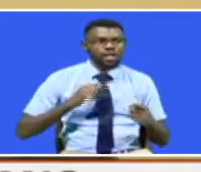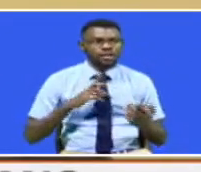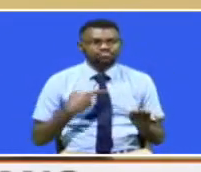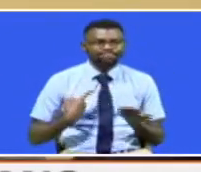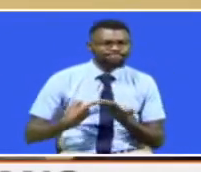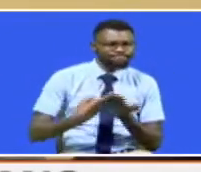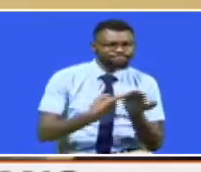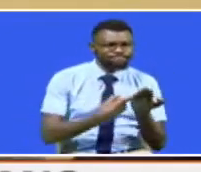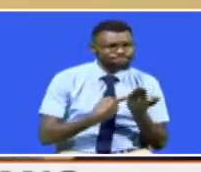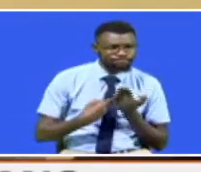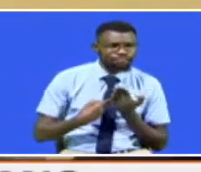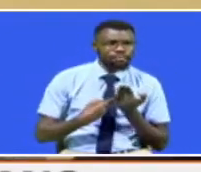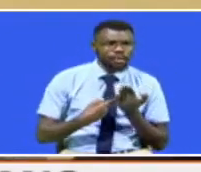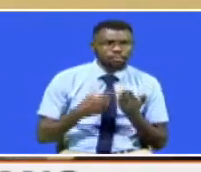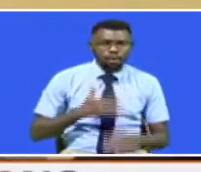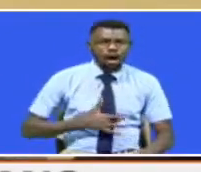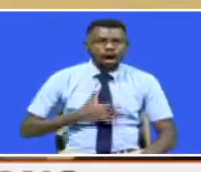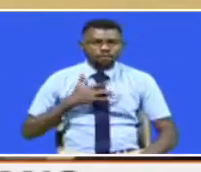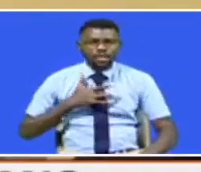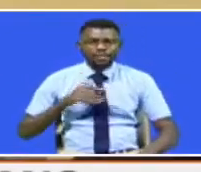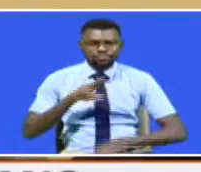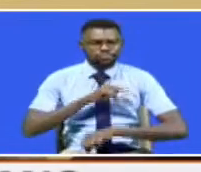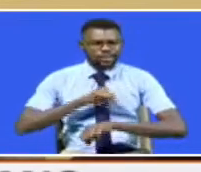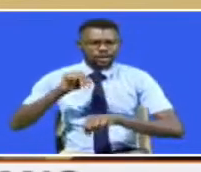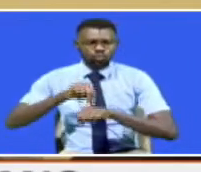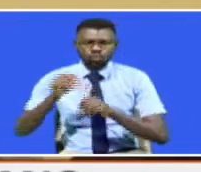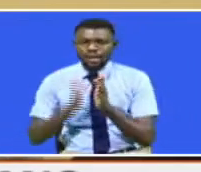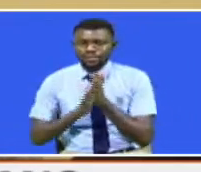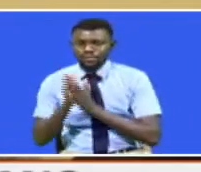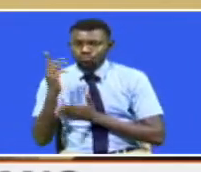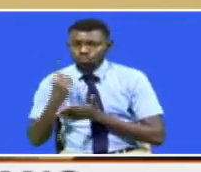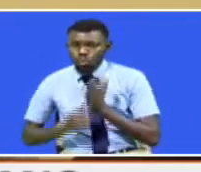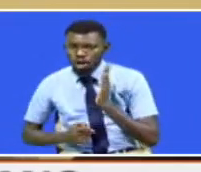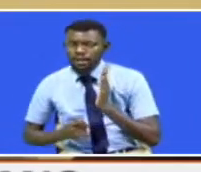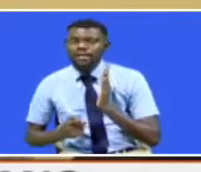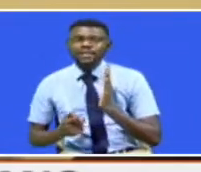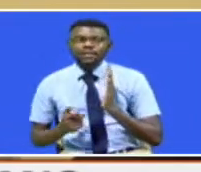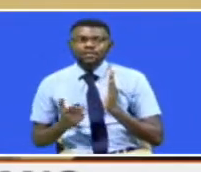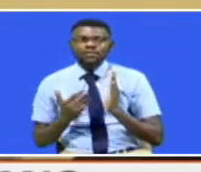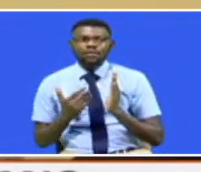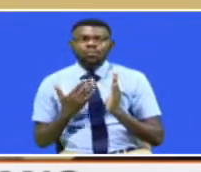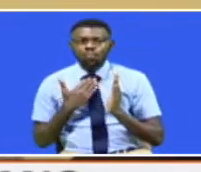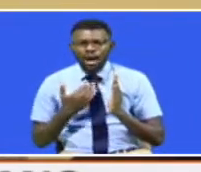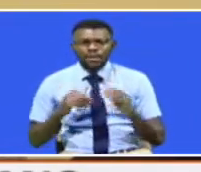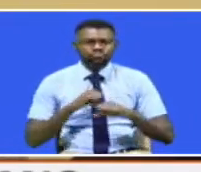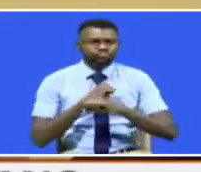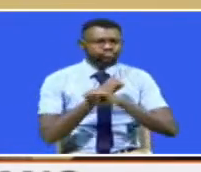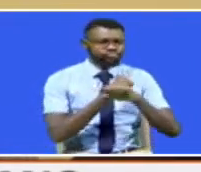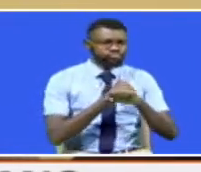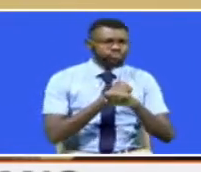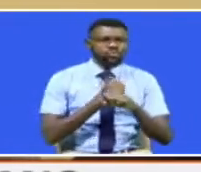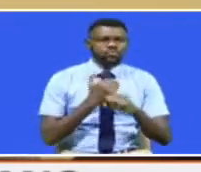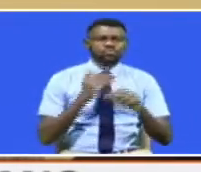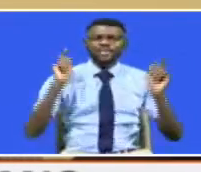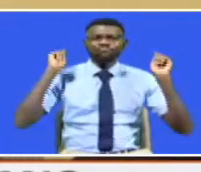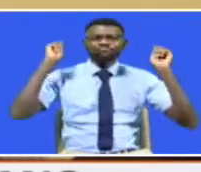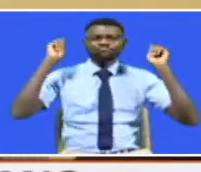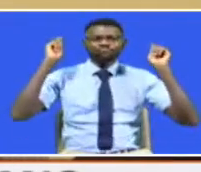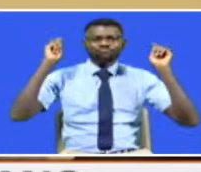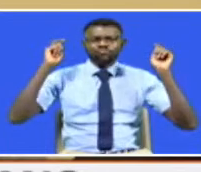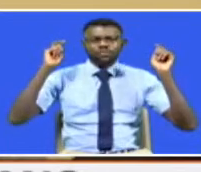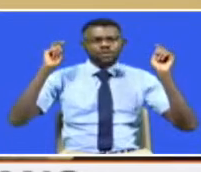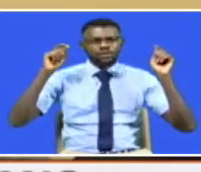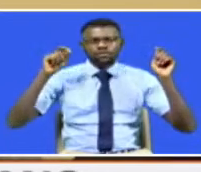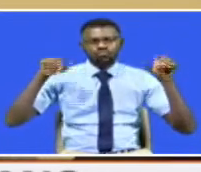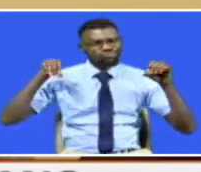it is in the interest of the nation and the security of every Kenyan that this demonstration should be called off. At the same time,